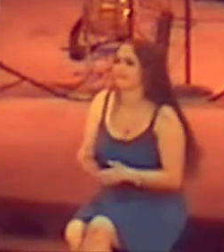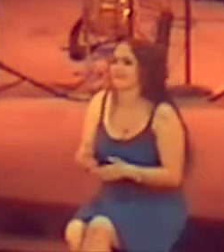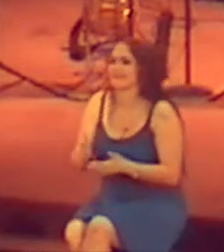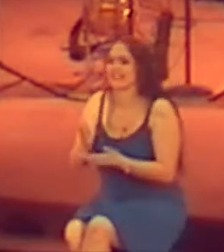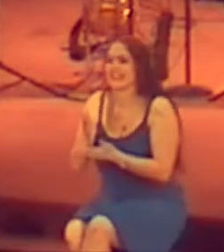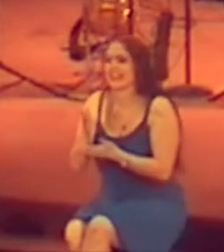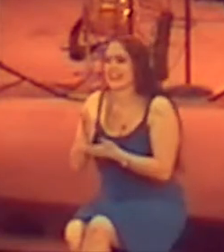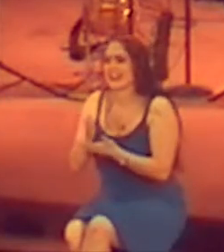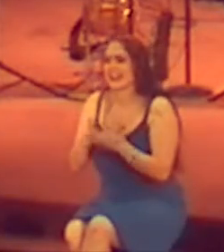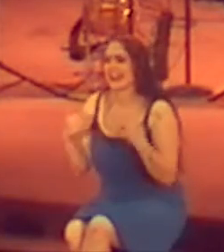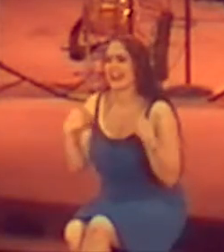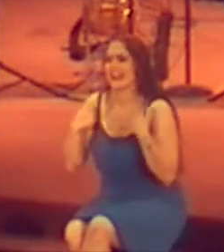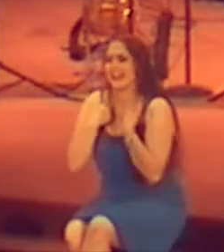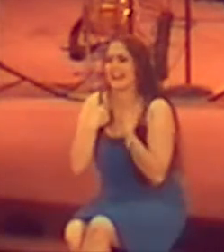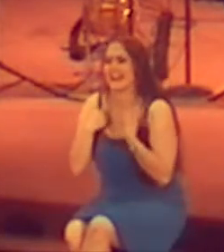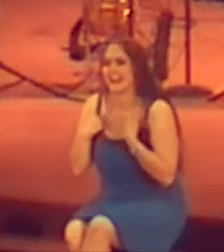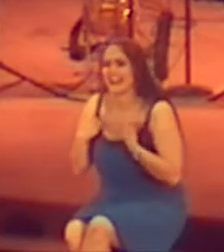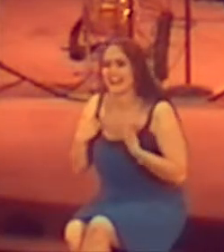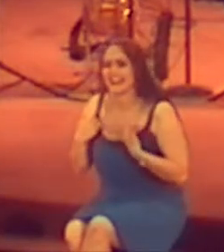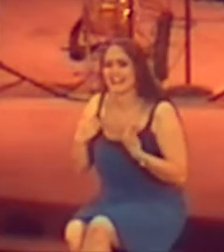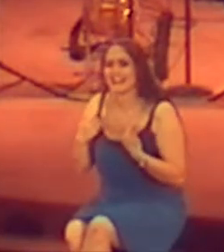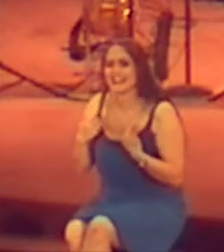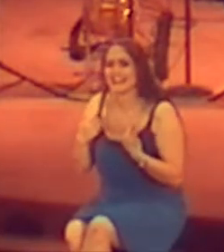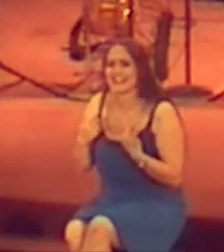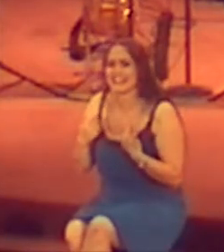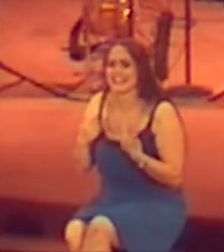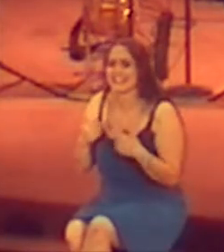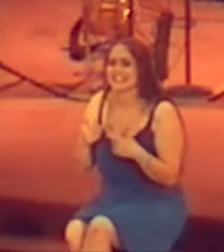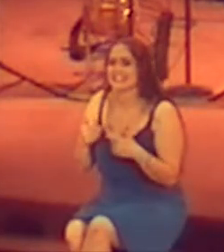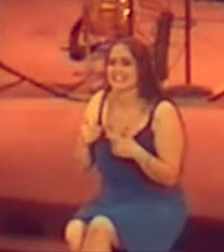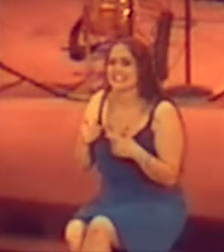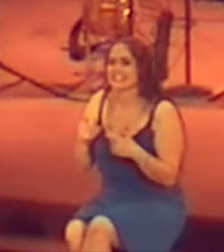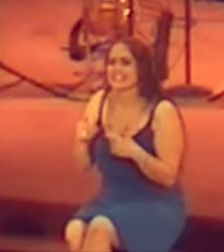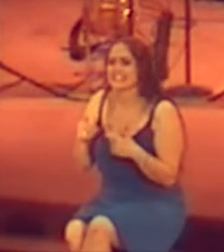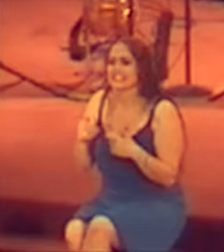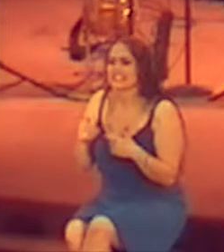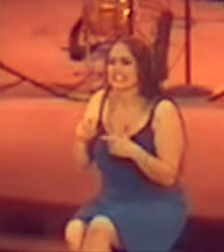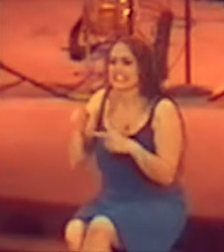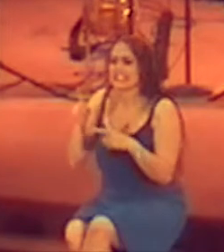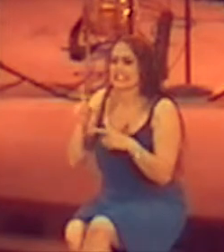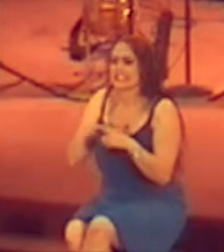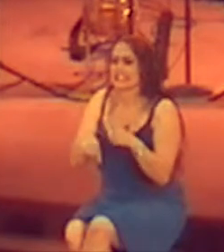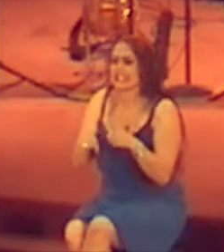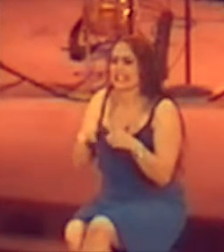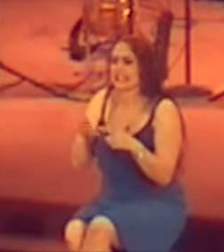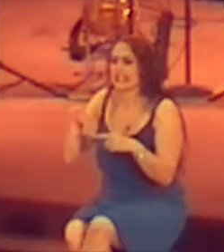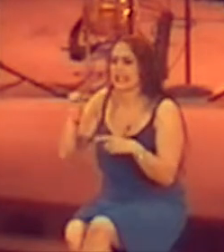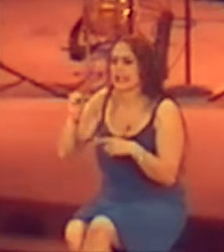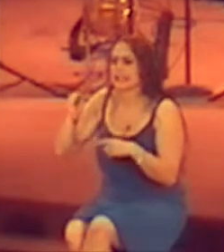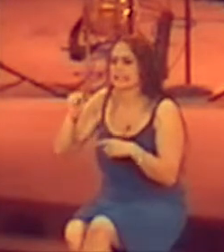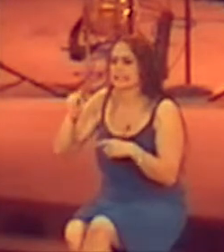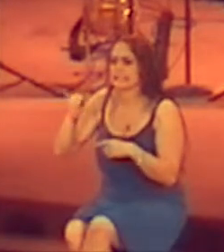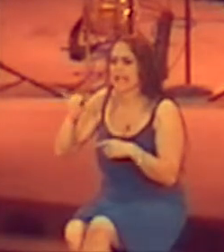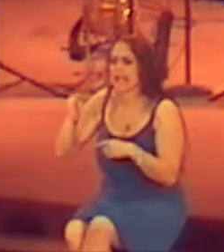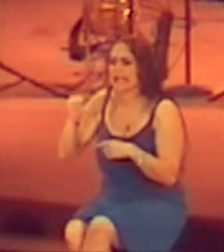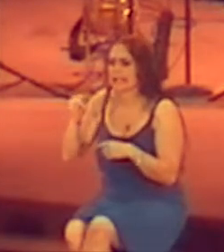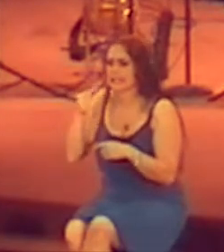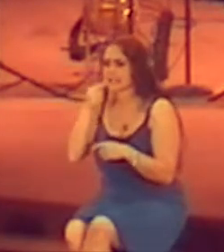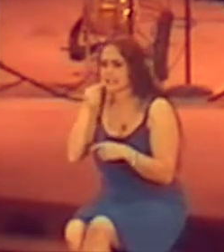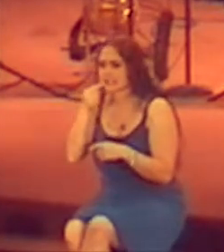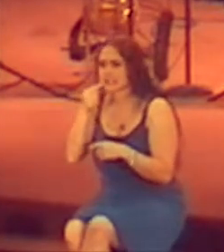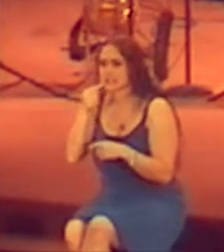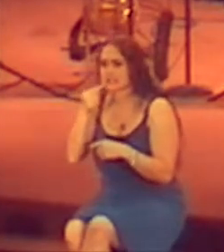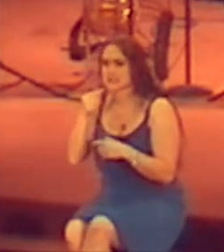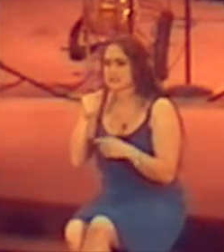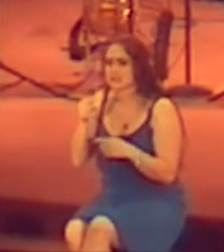and creatures of the sea is tamed and has been tamed by the human race, but no one can tame the tongue. It is a restless evil and full of deadly poison. With